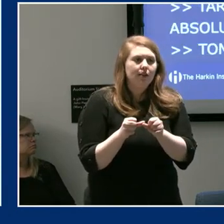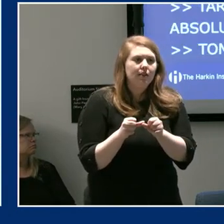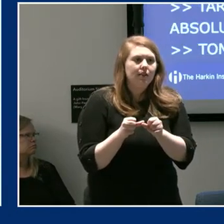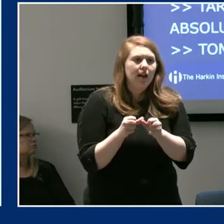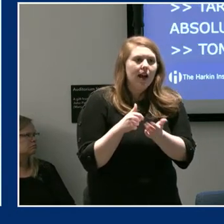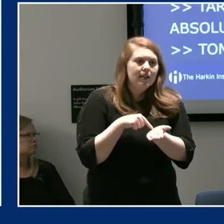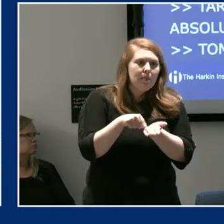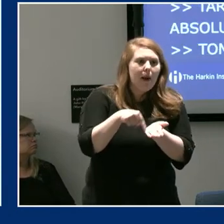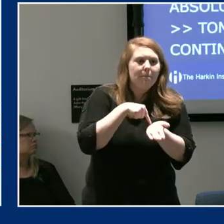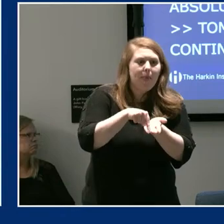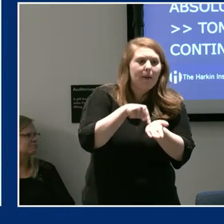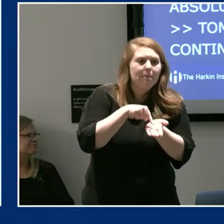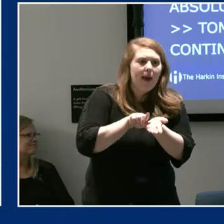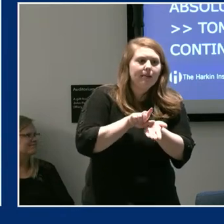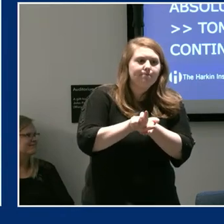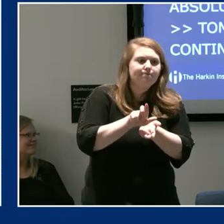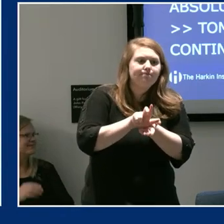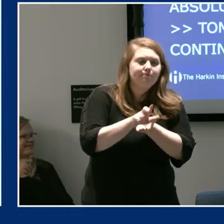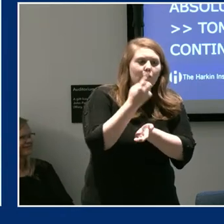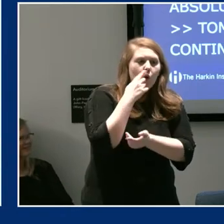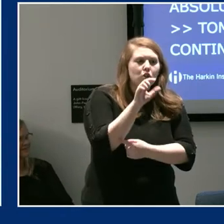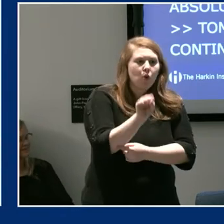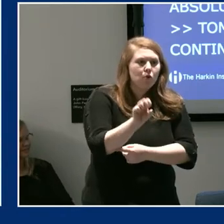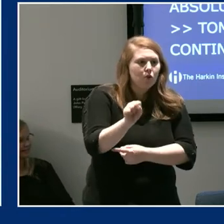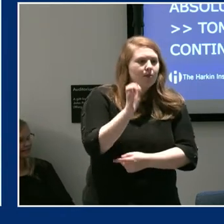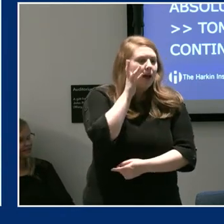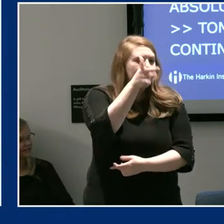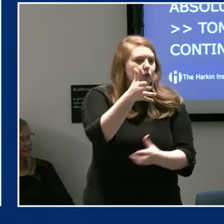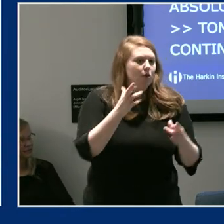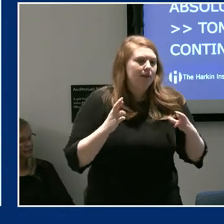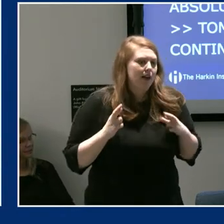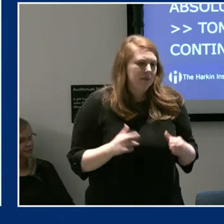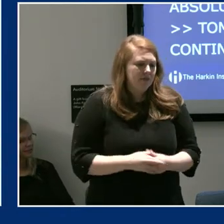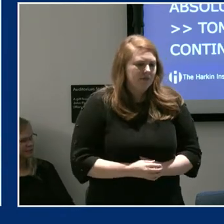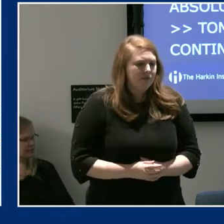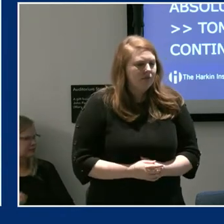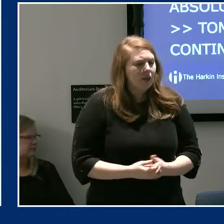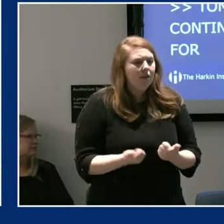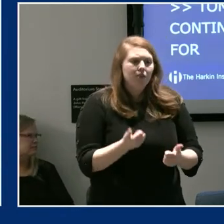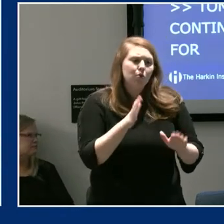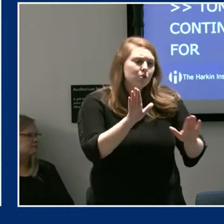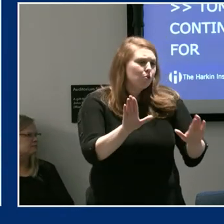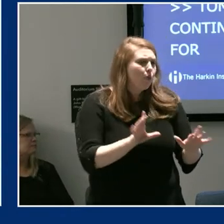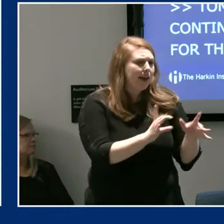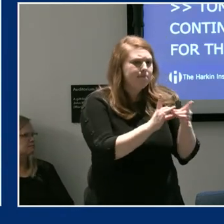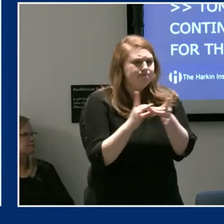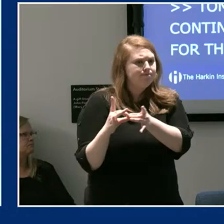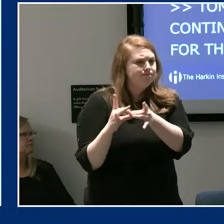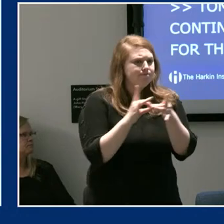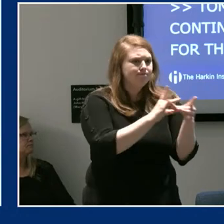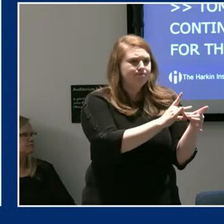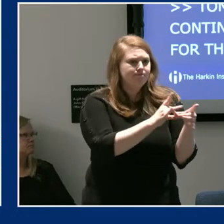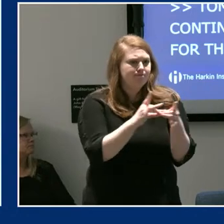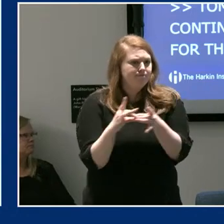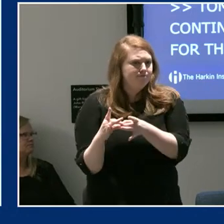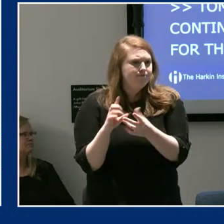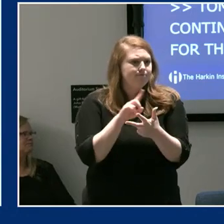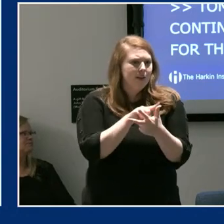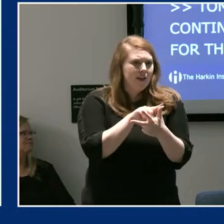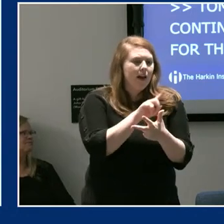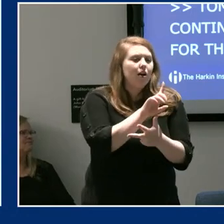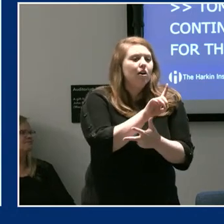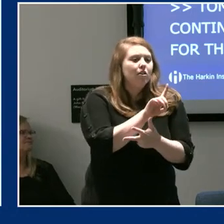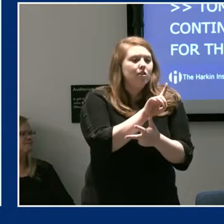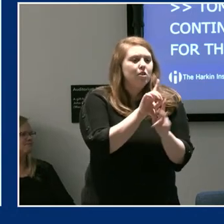pay into the Social Security system for their retirement. So it's a great connectivity there between the Department of